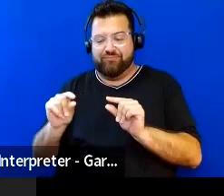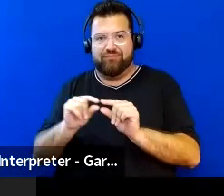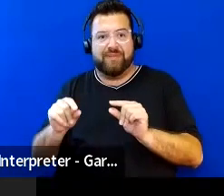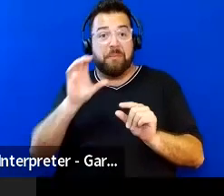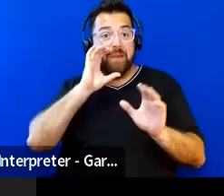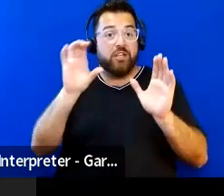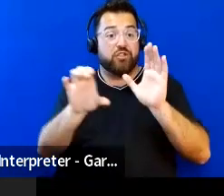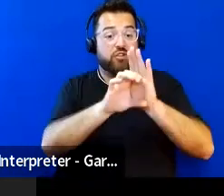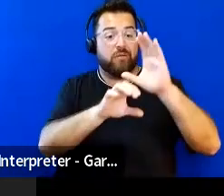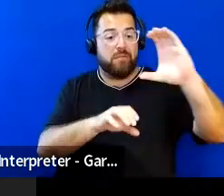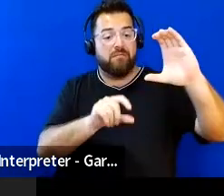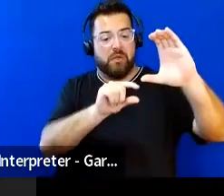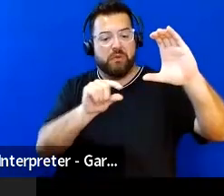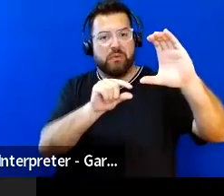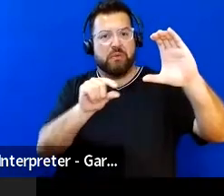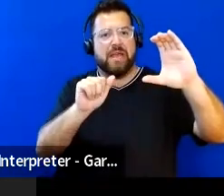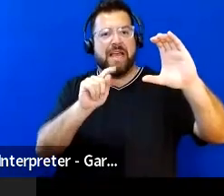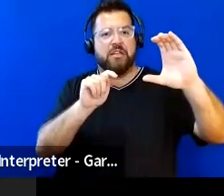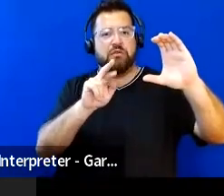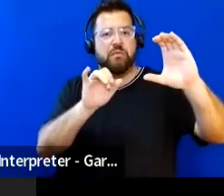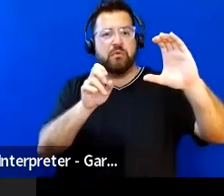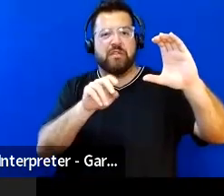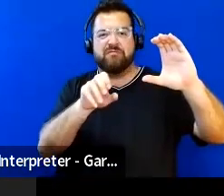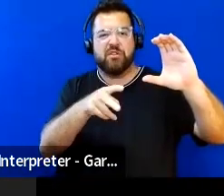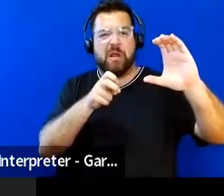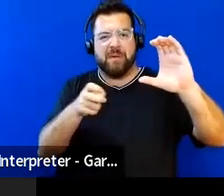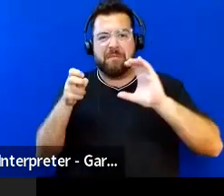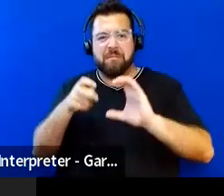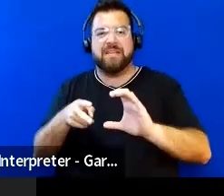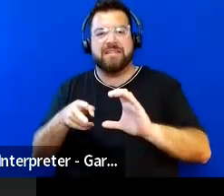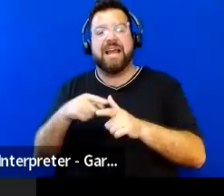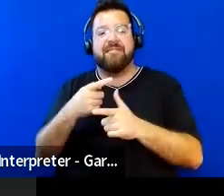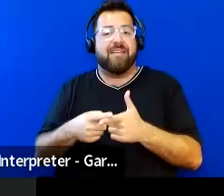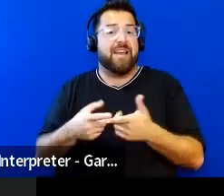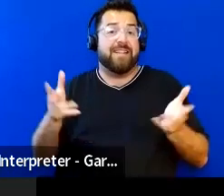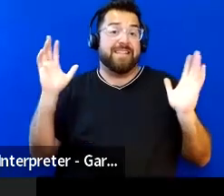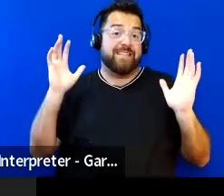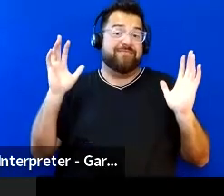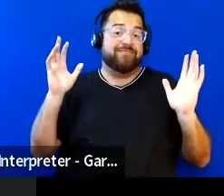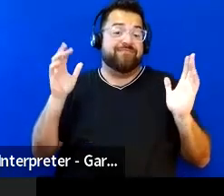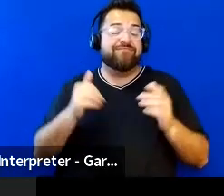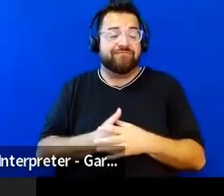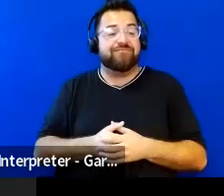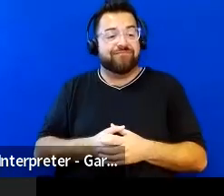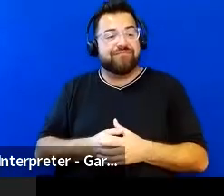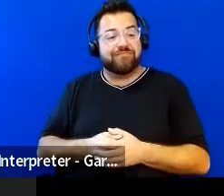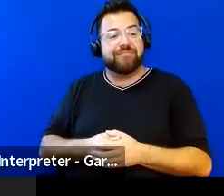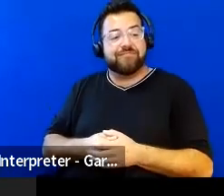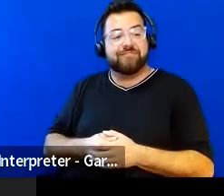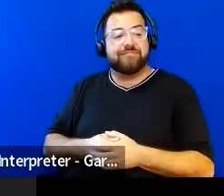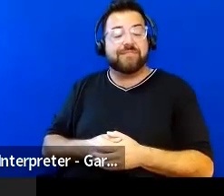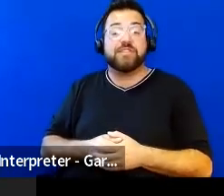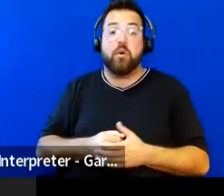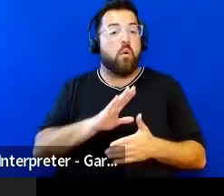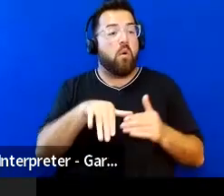picture, and you can just copy and paste that and stick it on there, and boom, you're done. So yeah, they're all